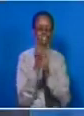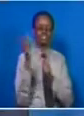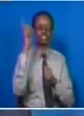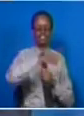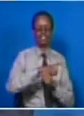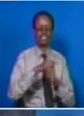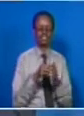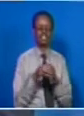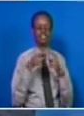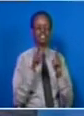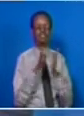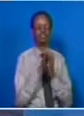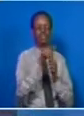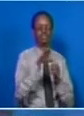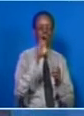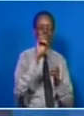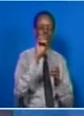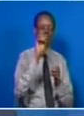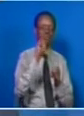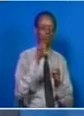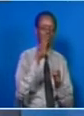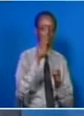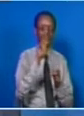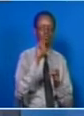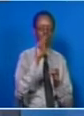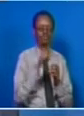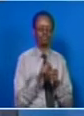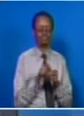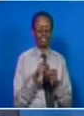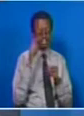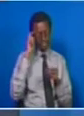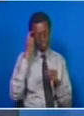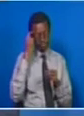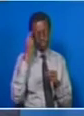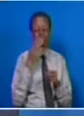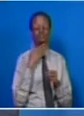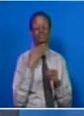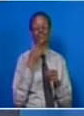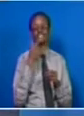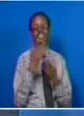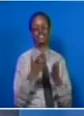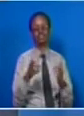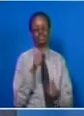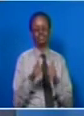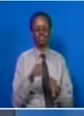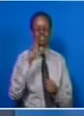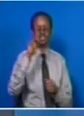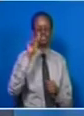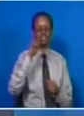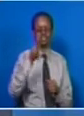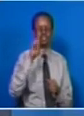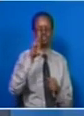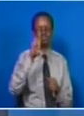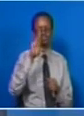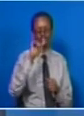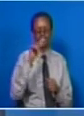Thank you very much. I thought I was get 1 minute to rebut something that Kaluyu kept on repeating here about the youth. I think one of the things that I will do